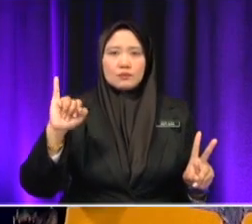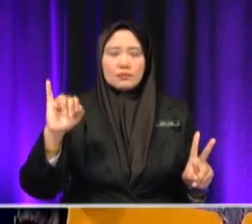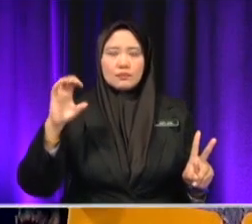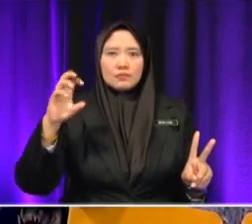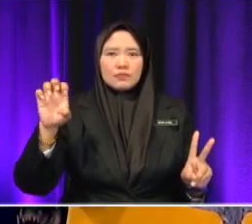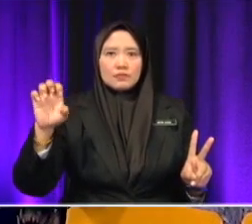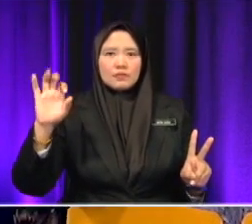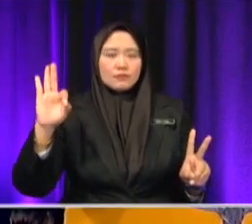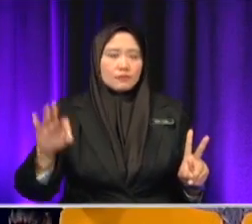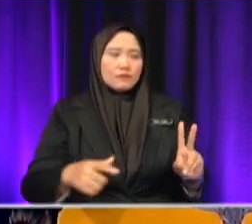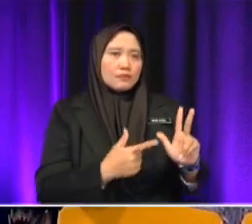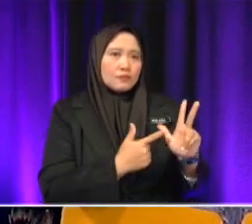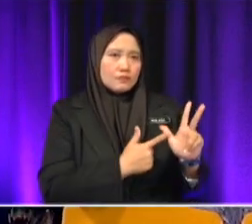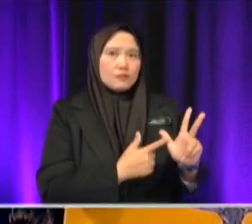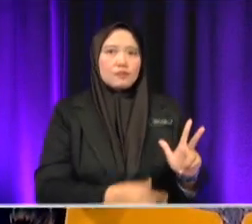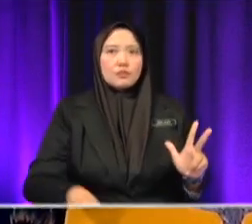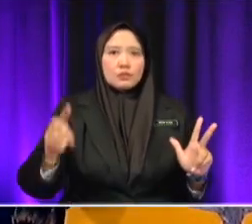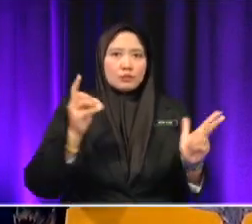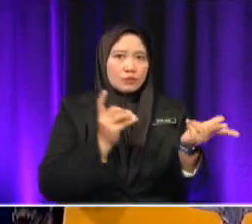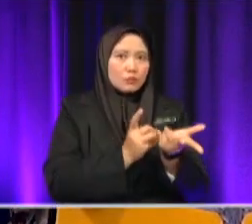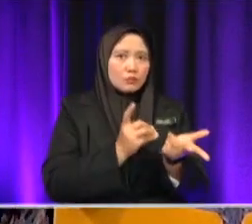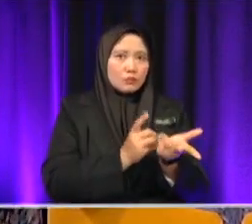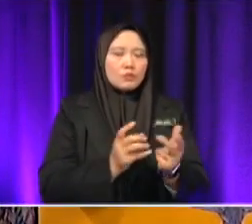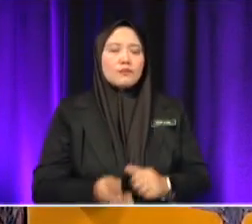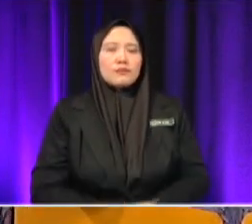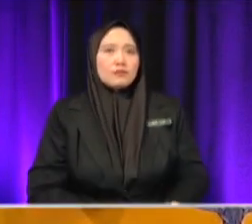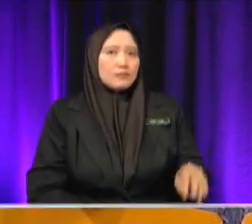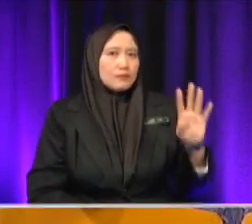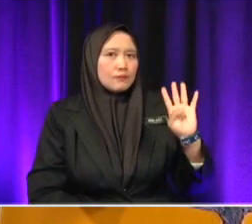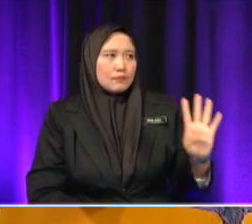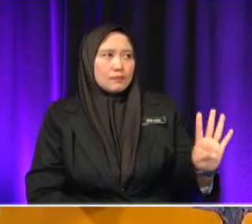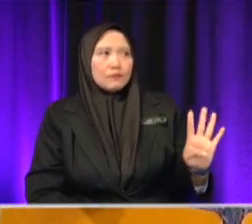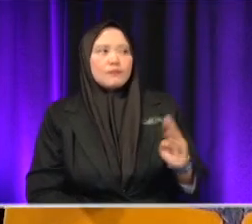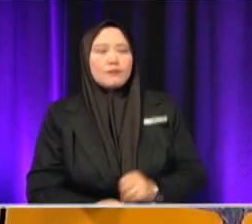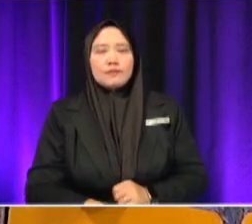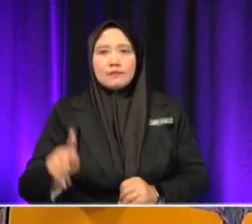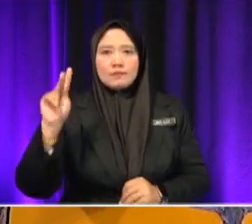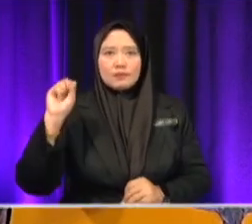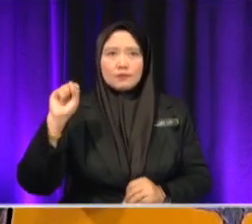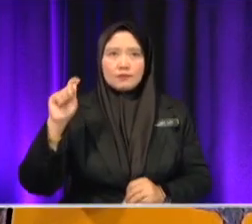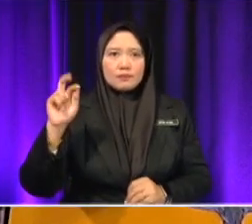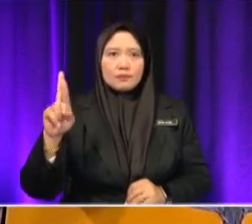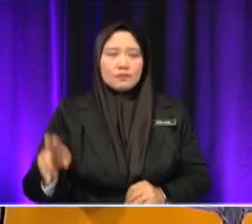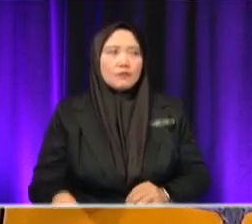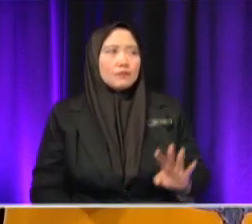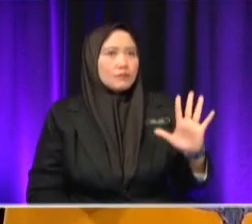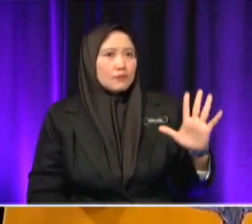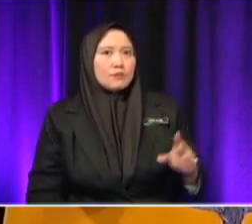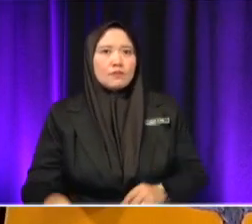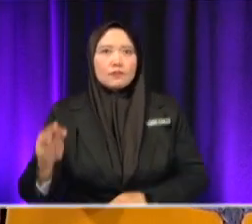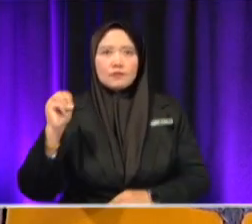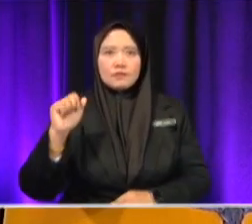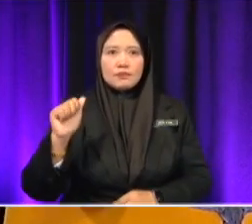Ladybug Foundation, and then we also have Kids Saving the Rainforest, and we also have Mary's Meals. And